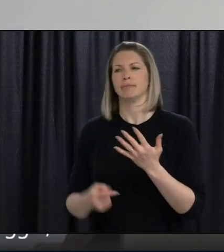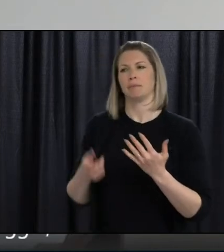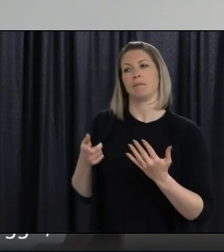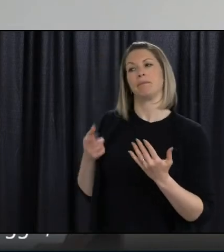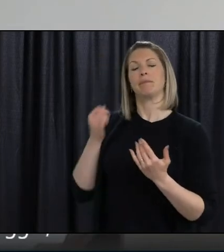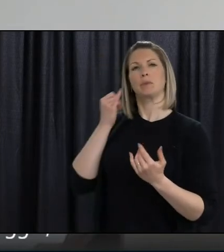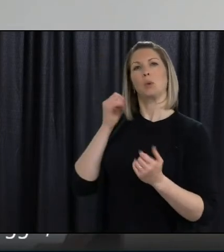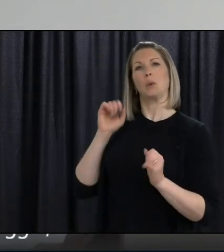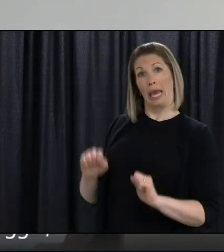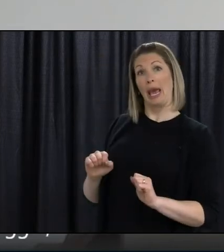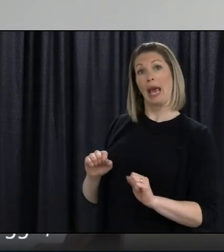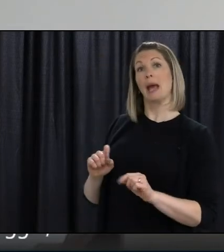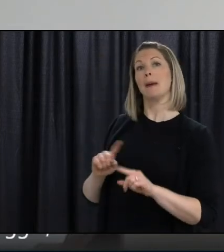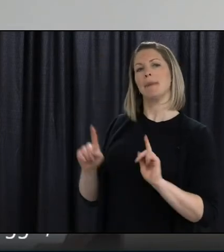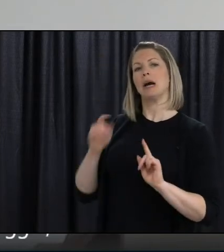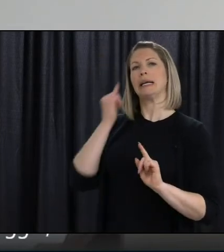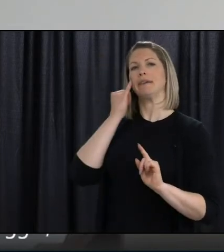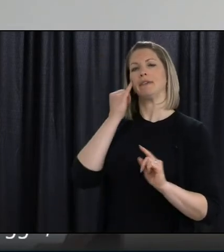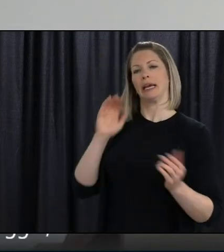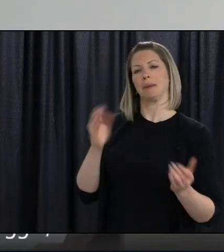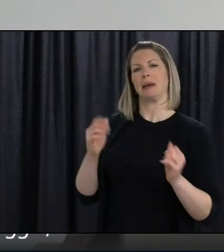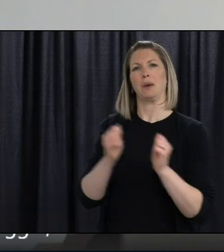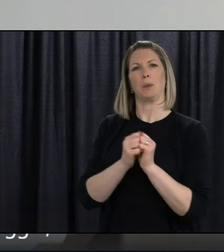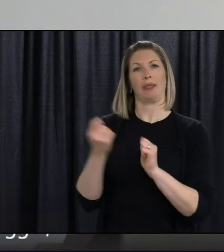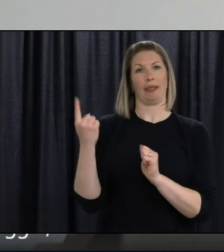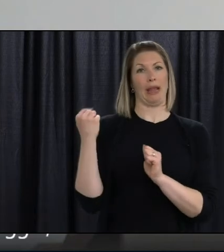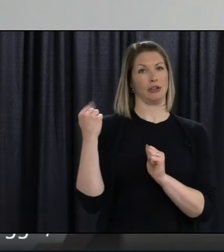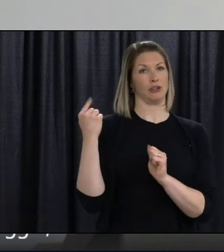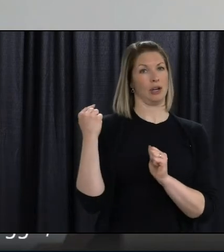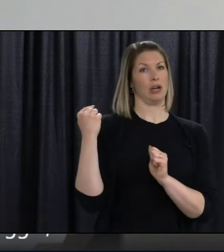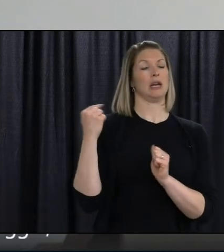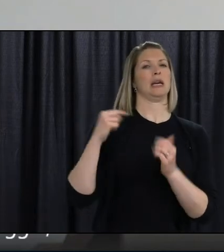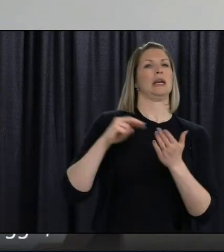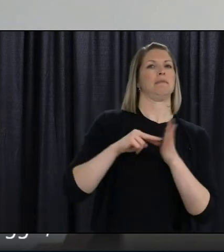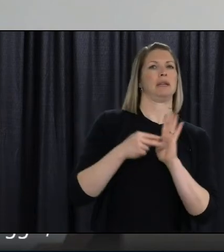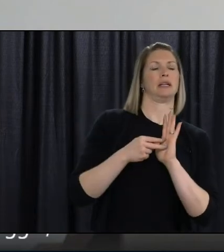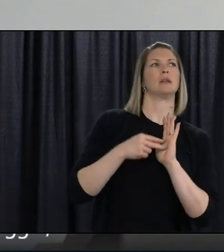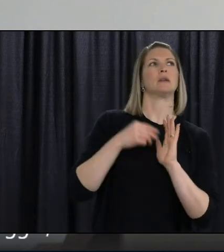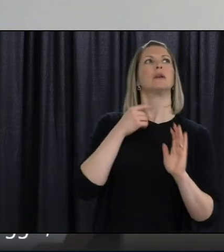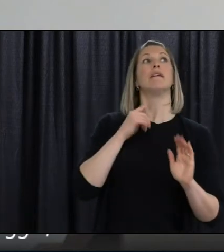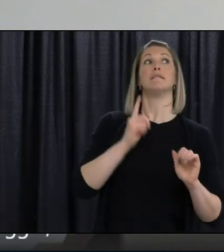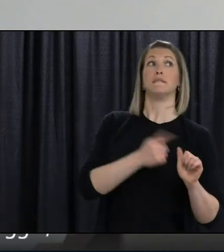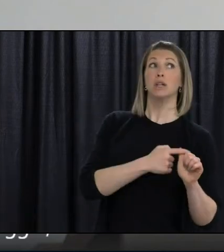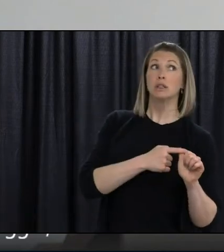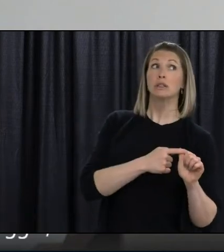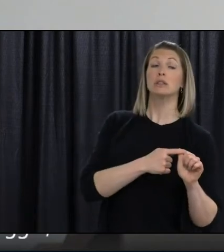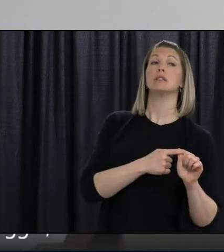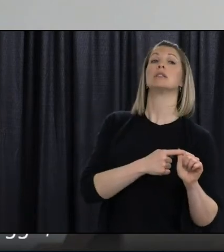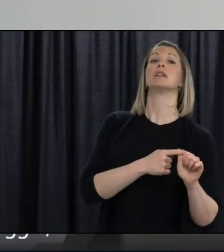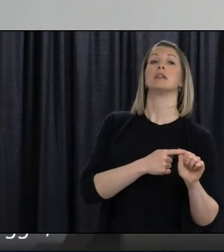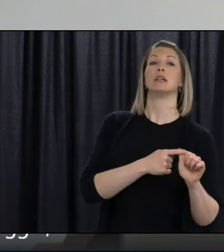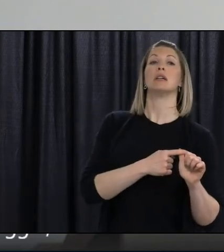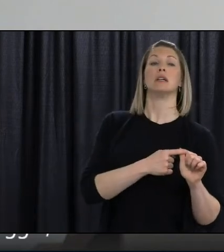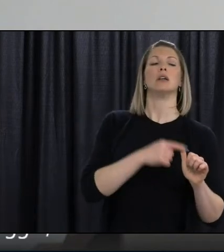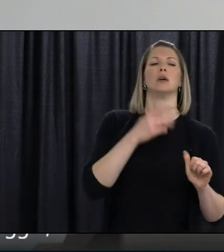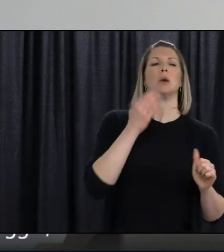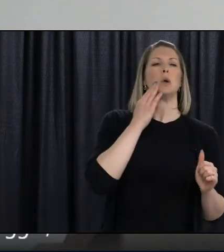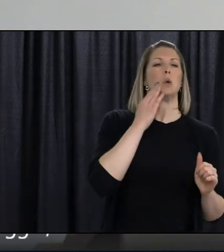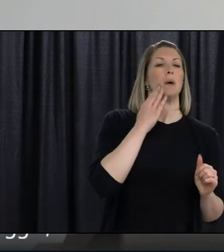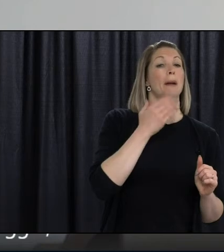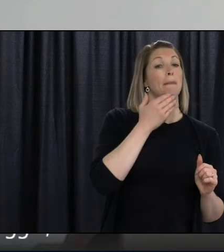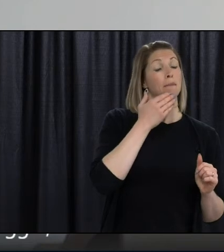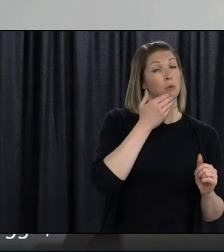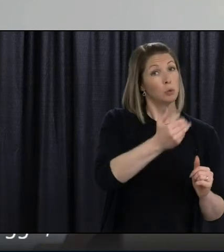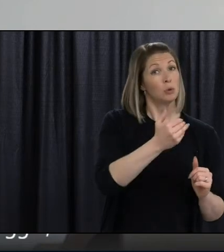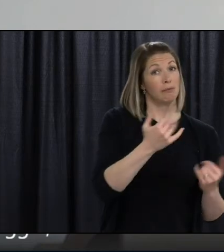last year. So until we get some security of supply or local suppliers get their product certificated and